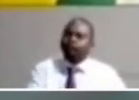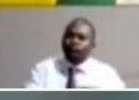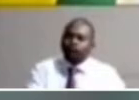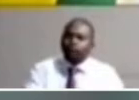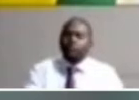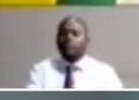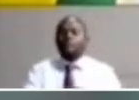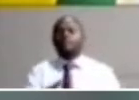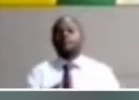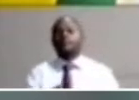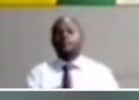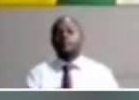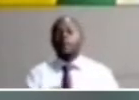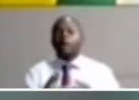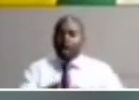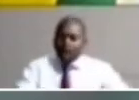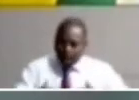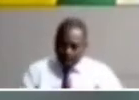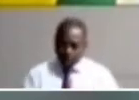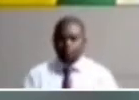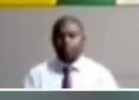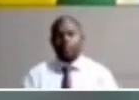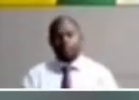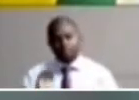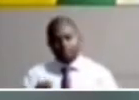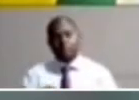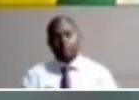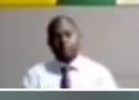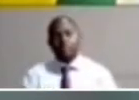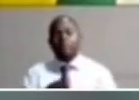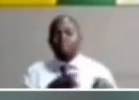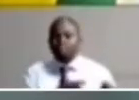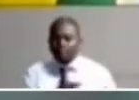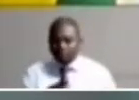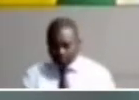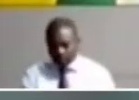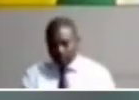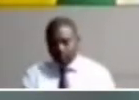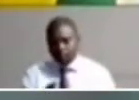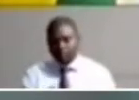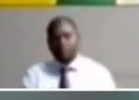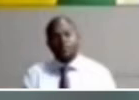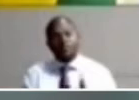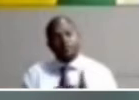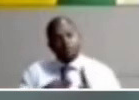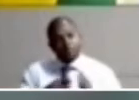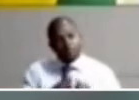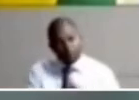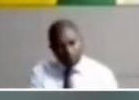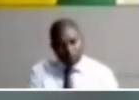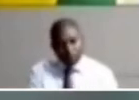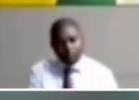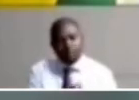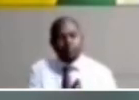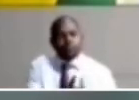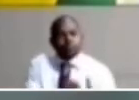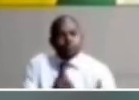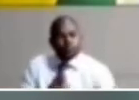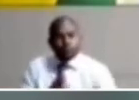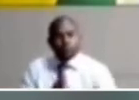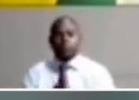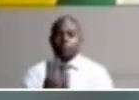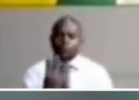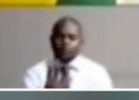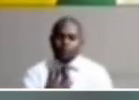open. However, two precautions must be observed. One, the distance of 4 meters to the